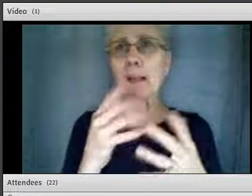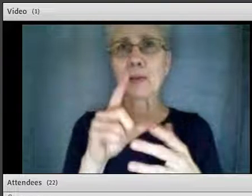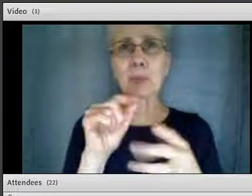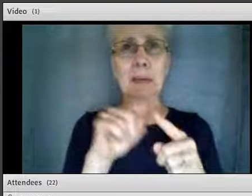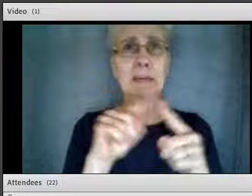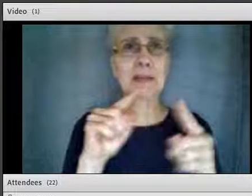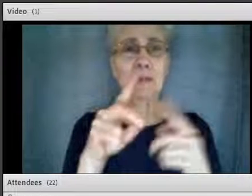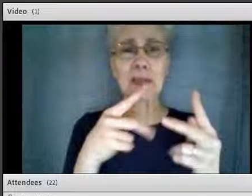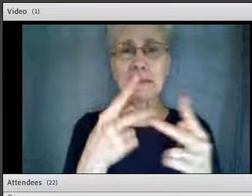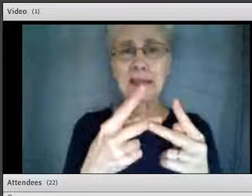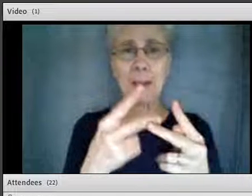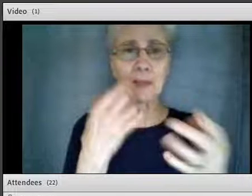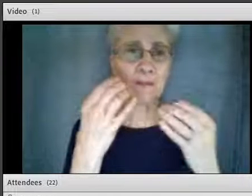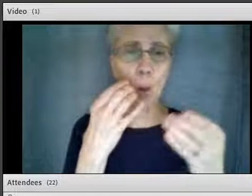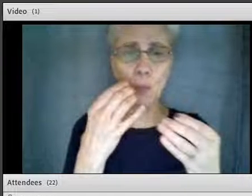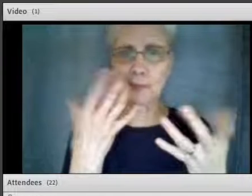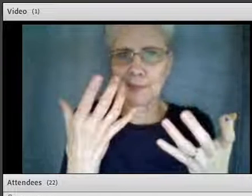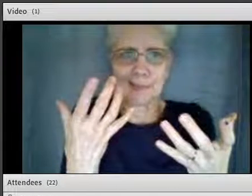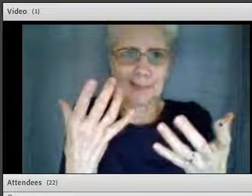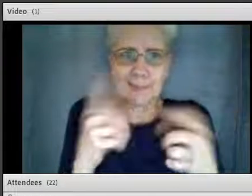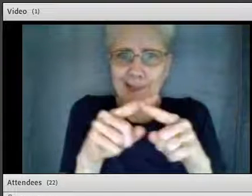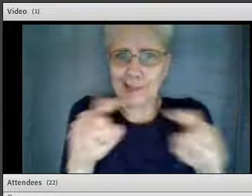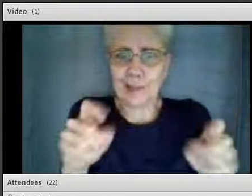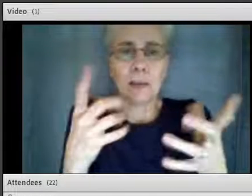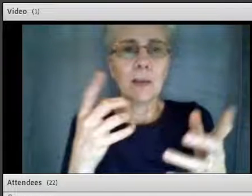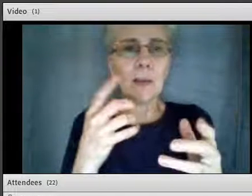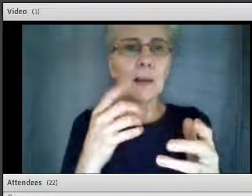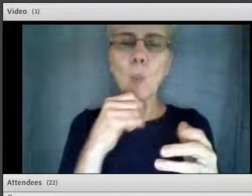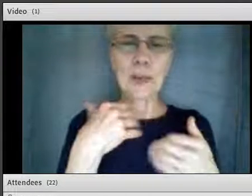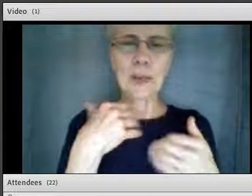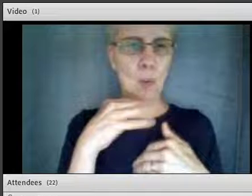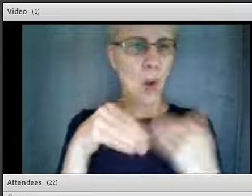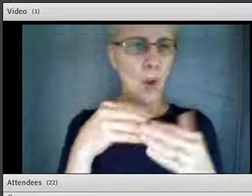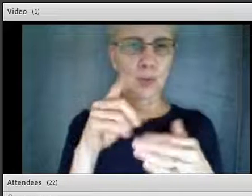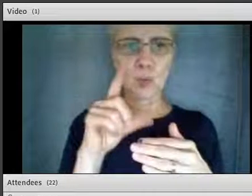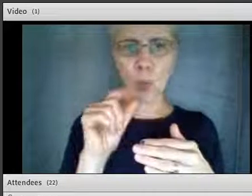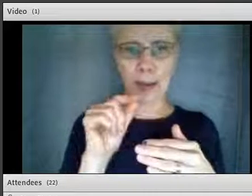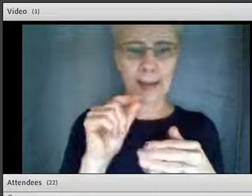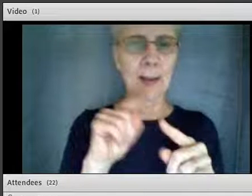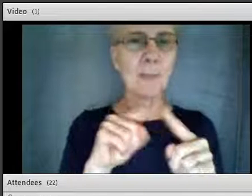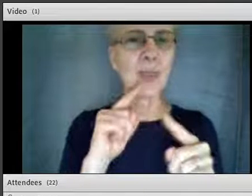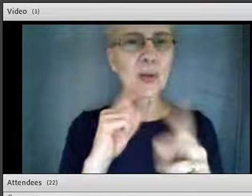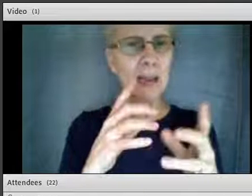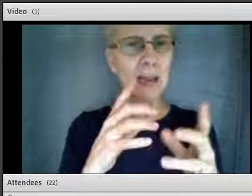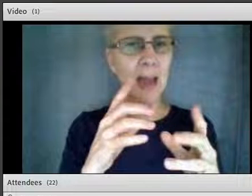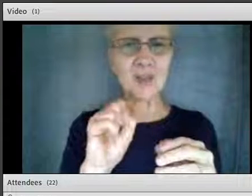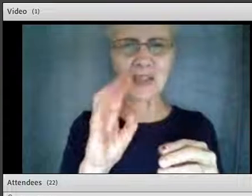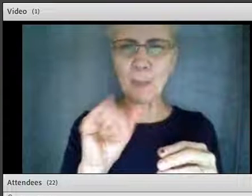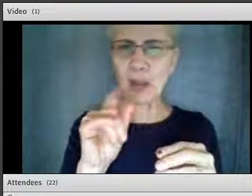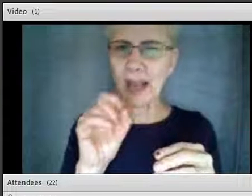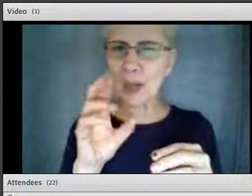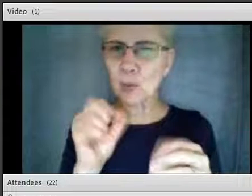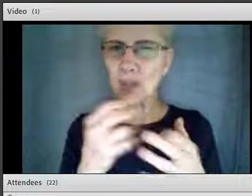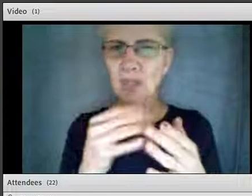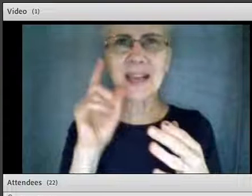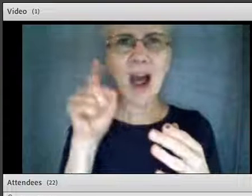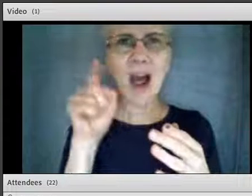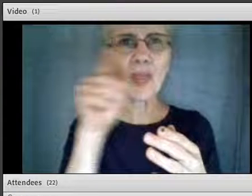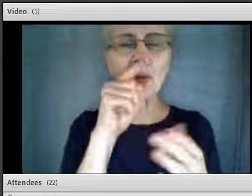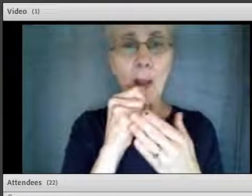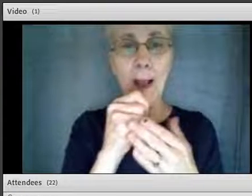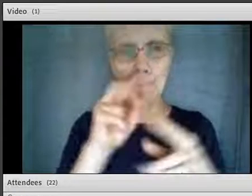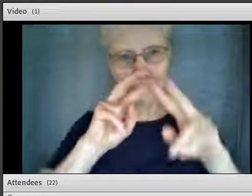phones. Well, you can't, obviously we don't own all 20 phones. There's a lot of simulators and things like that out there to help you kind of look at that. But